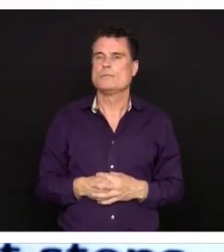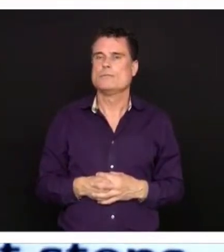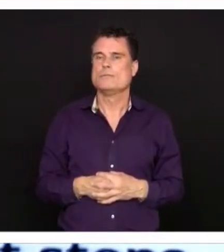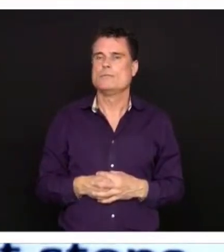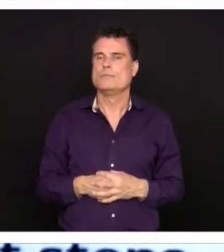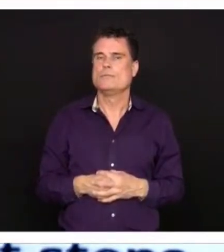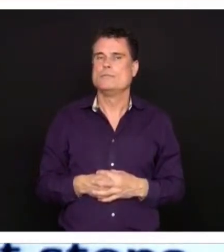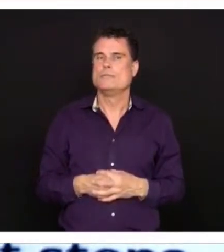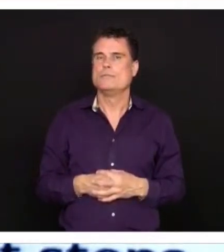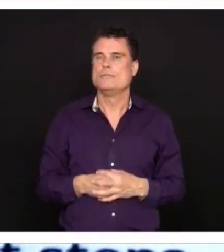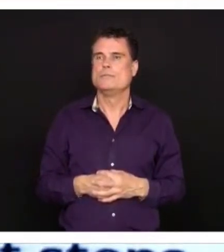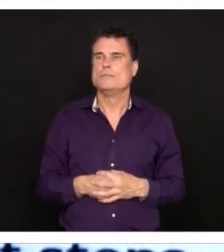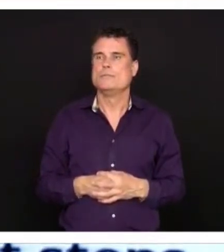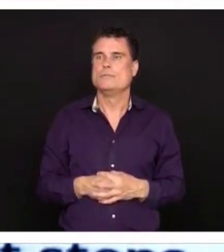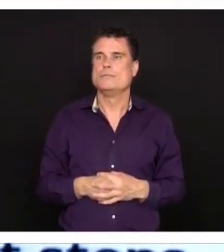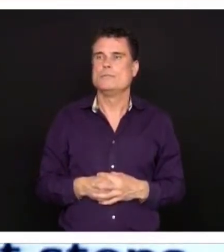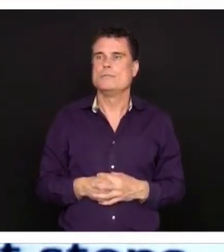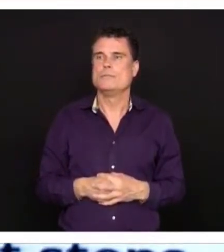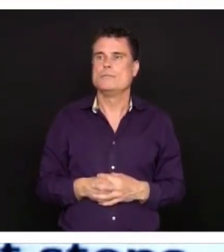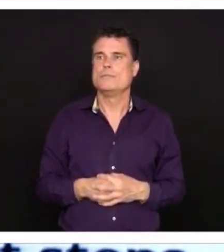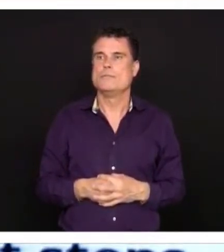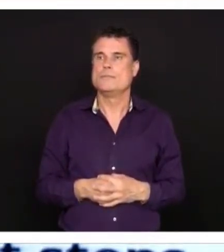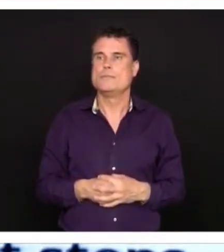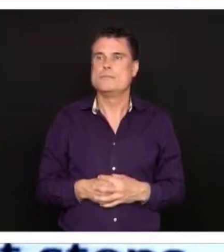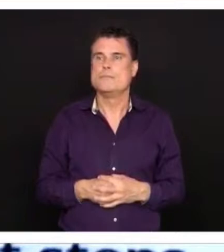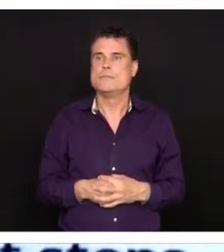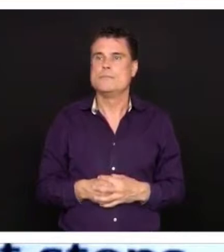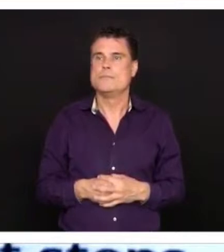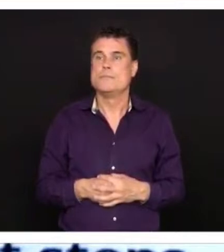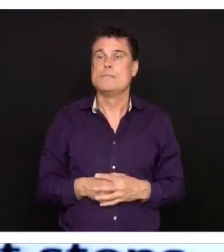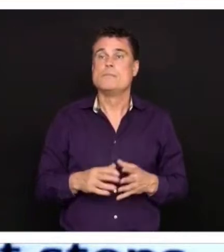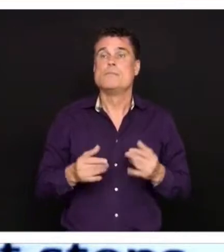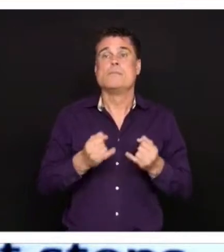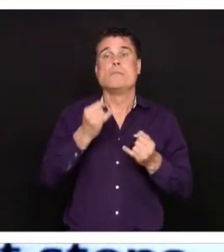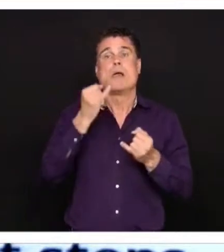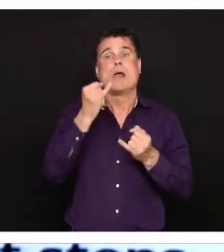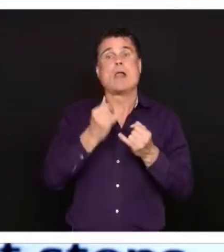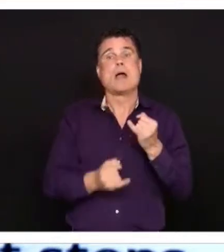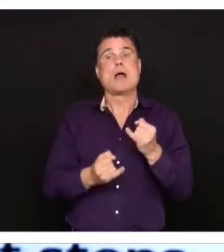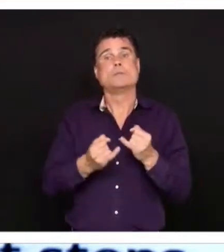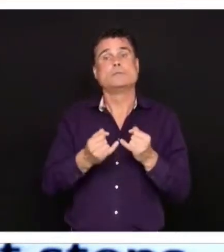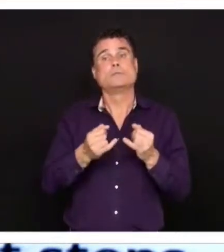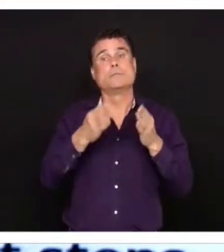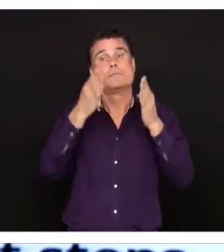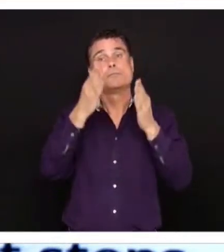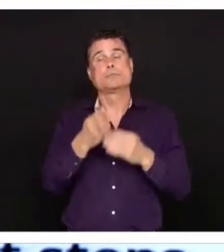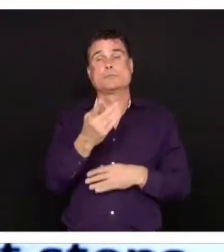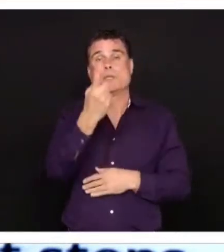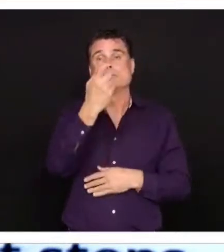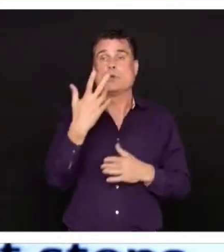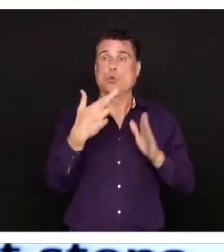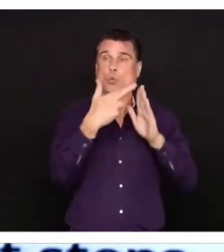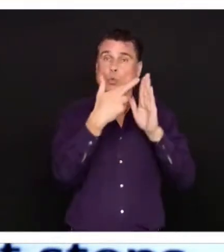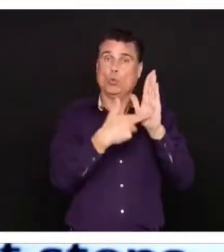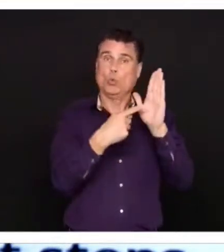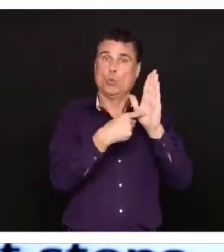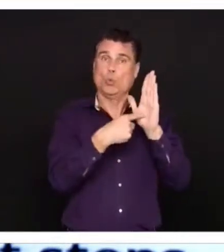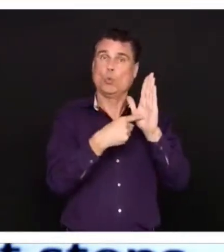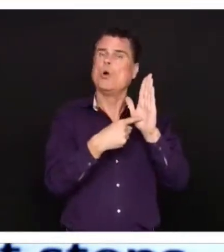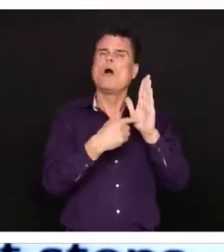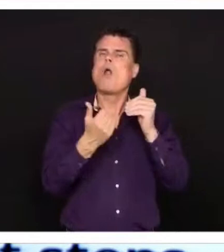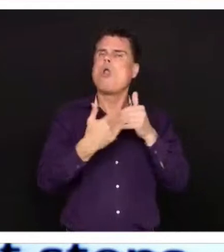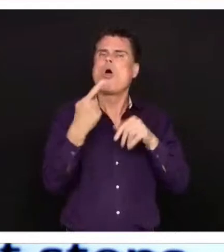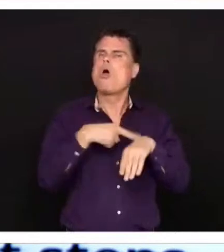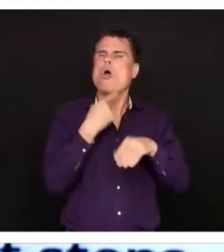think said at that time, and it was seems like a long time ago. I think it was about March 23rd that these measures